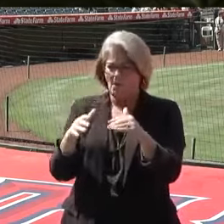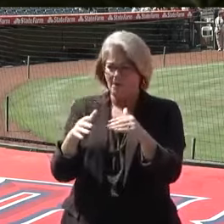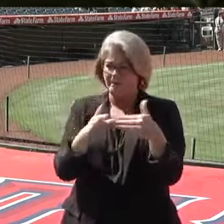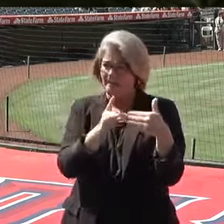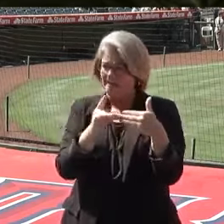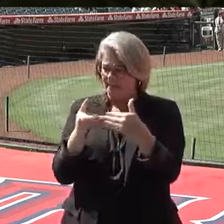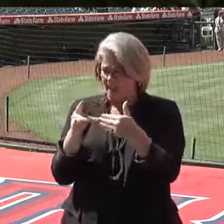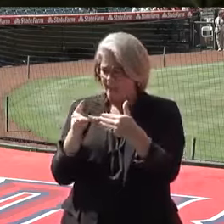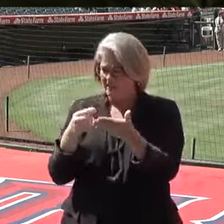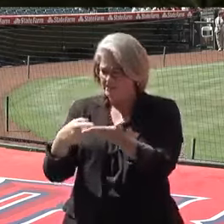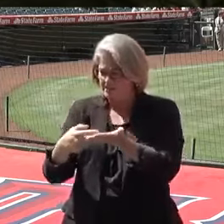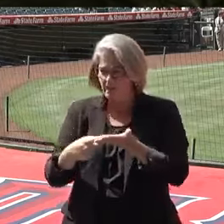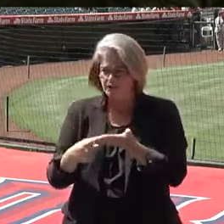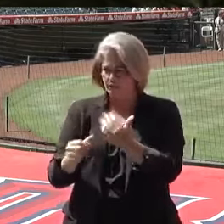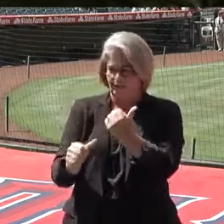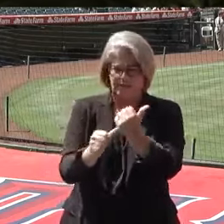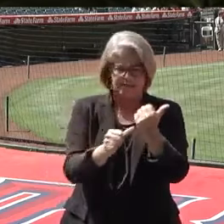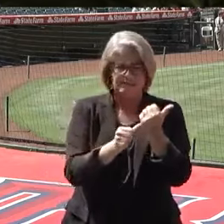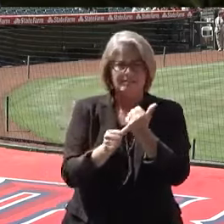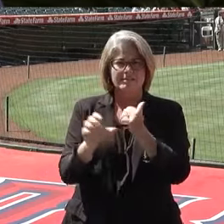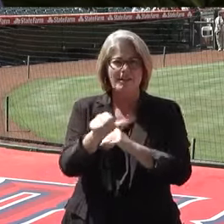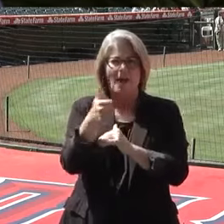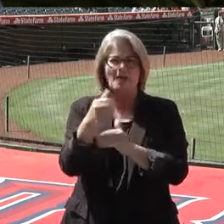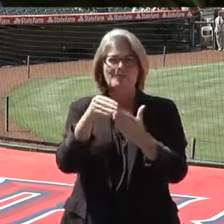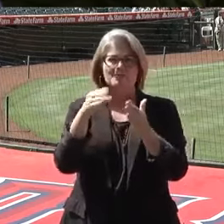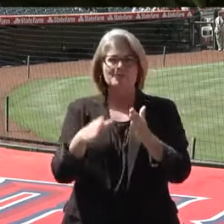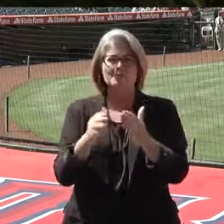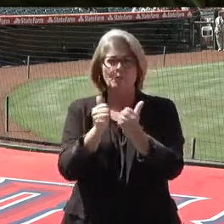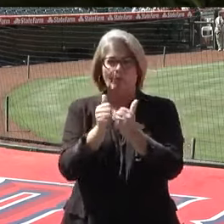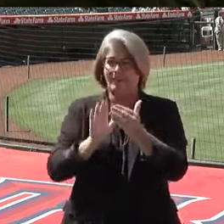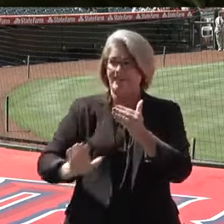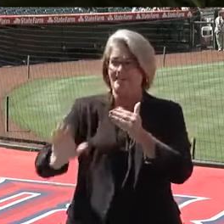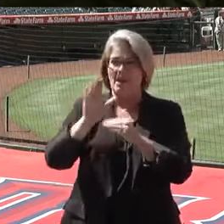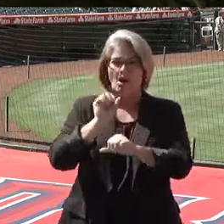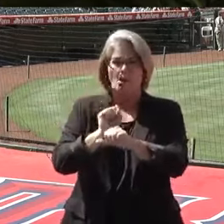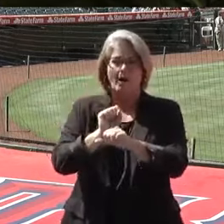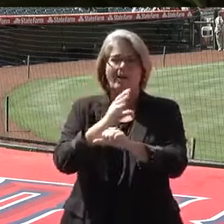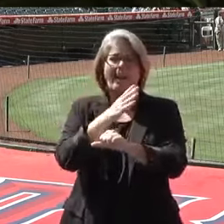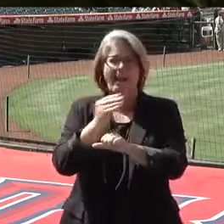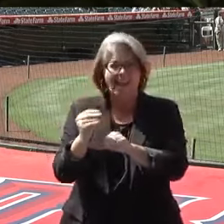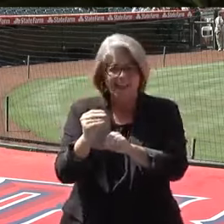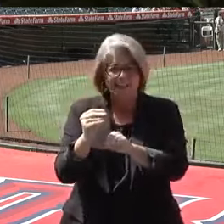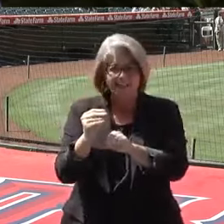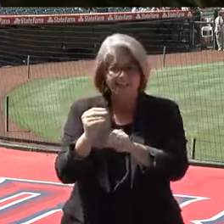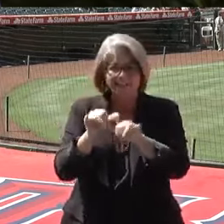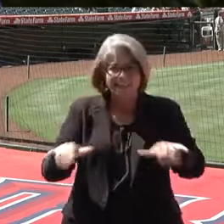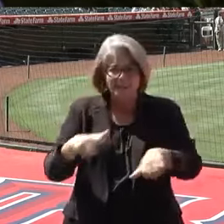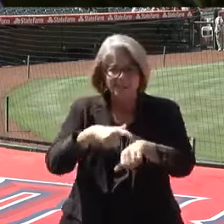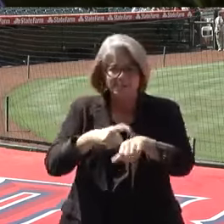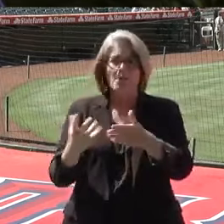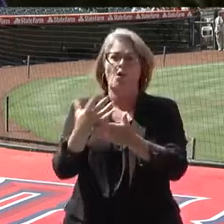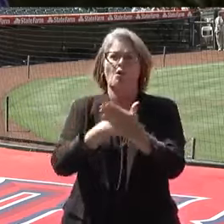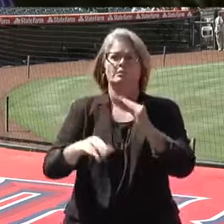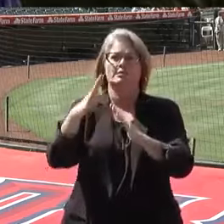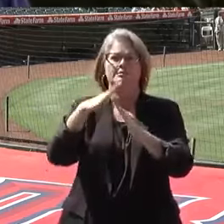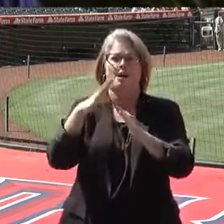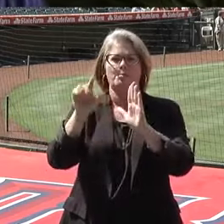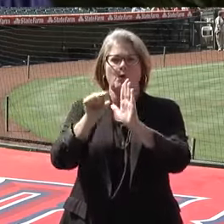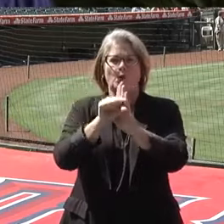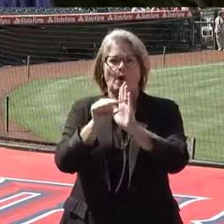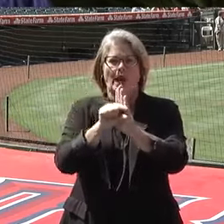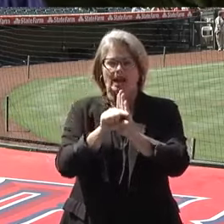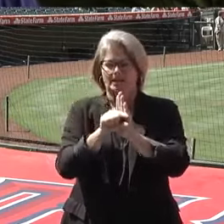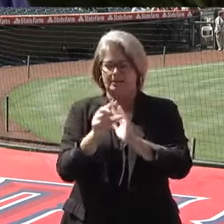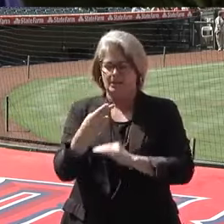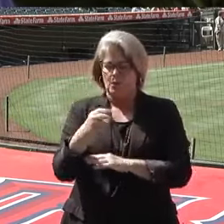assisted other graduate students with their work, but earned the top grade in the class. Hui has also taken initiative